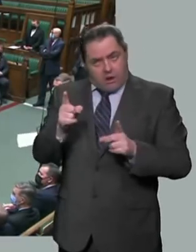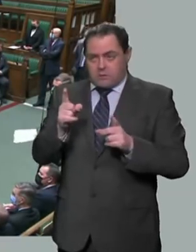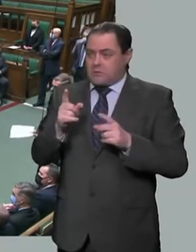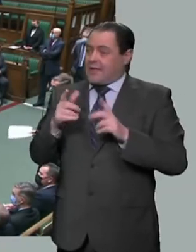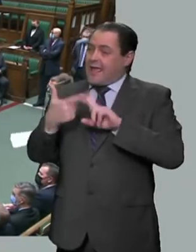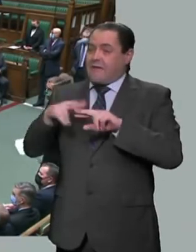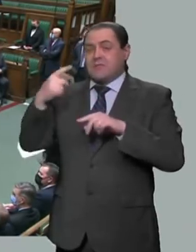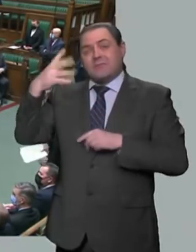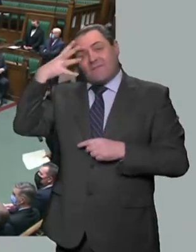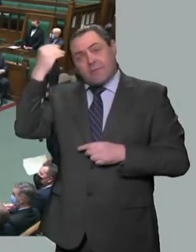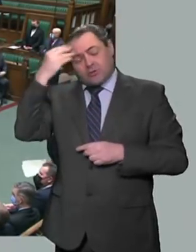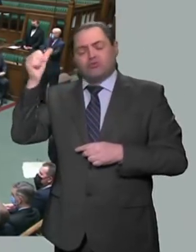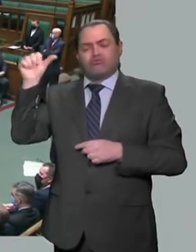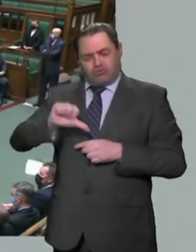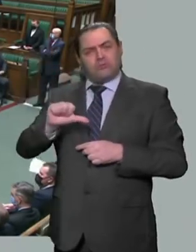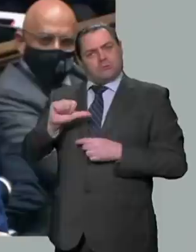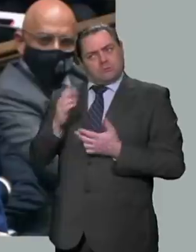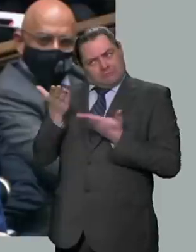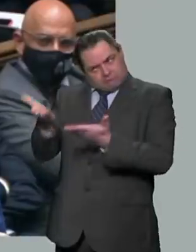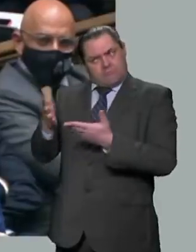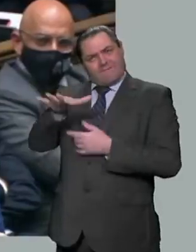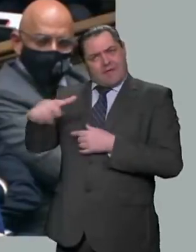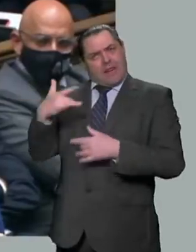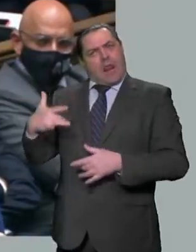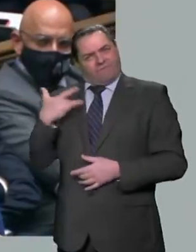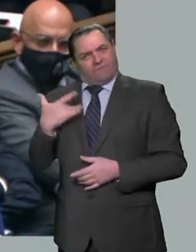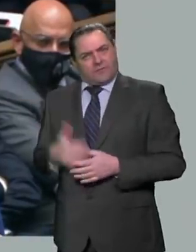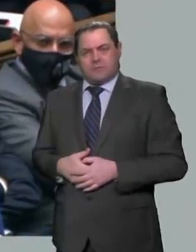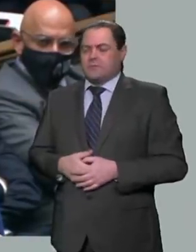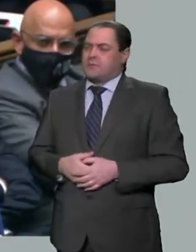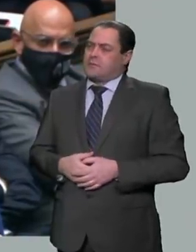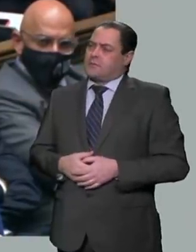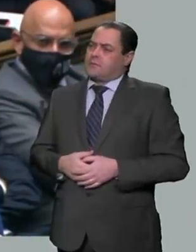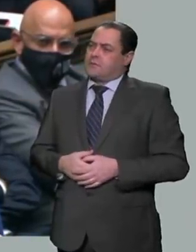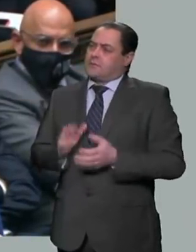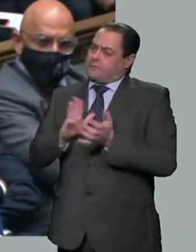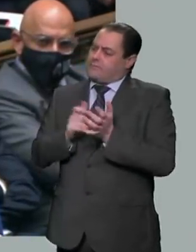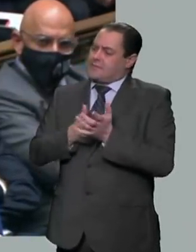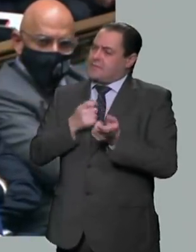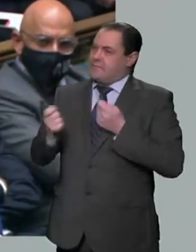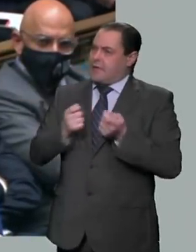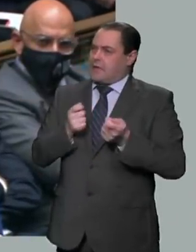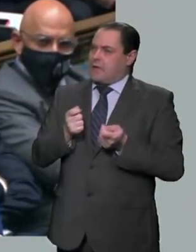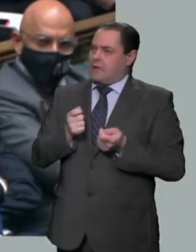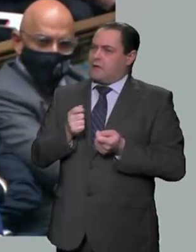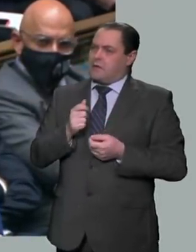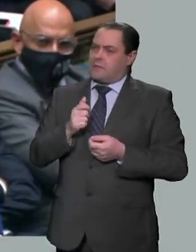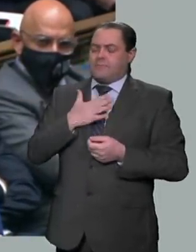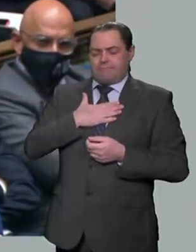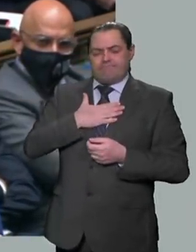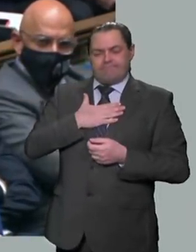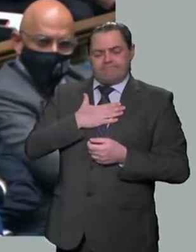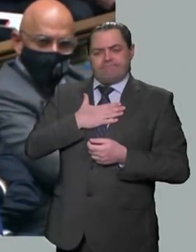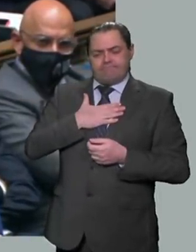Mr. Speaker, can I first extend my deepest sympathies to the Right Honourable Lady, and I'm sure the whole House and everybody who's